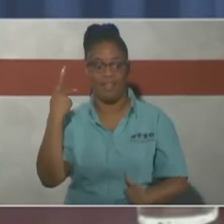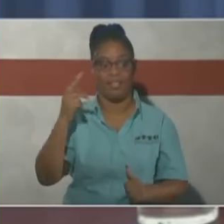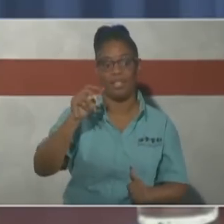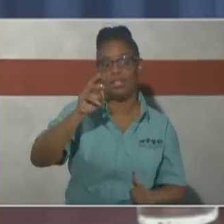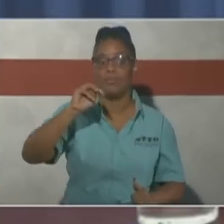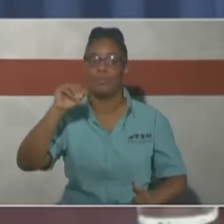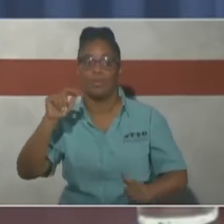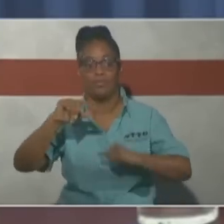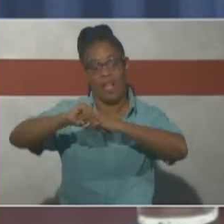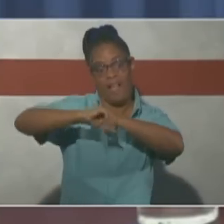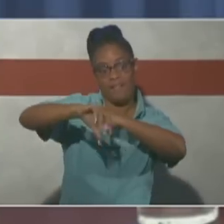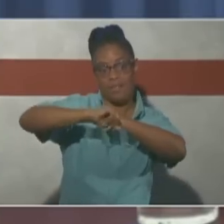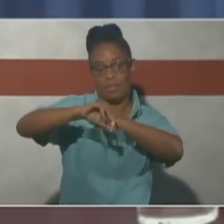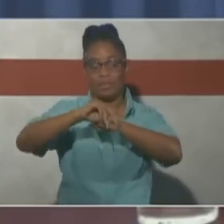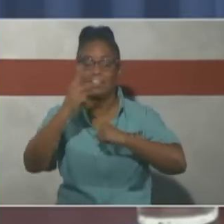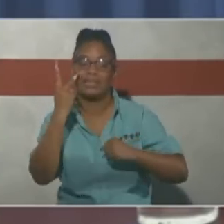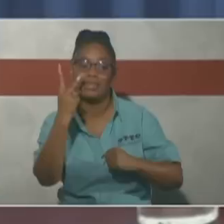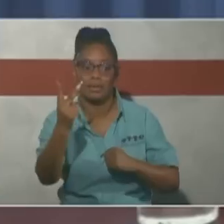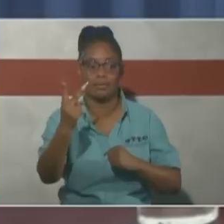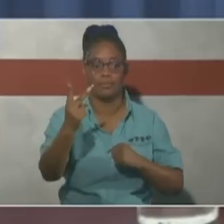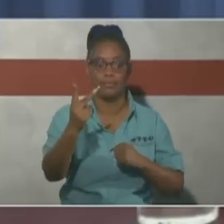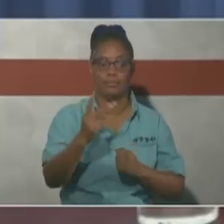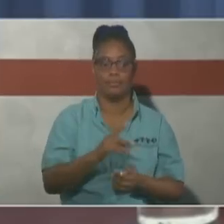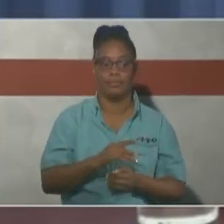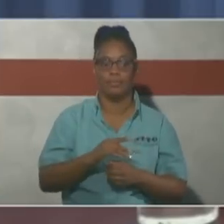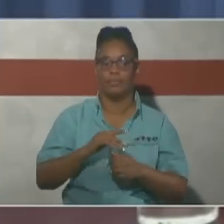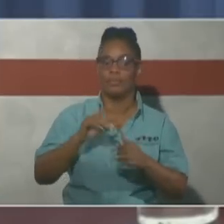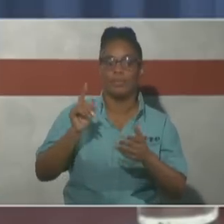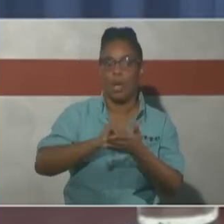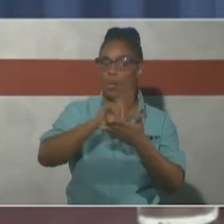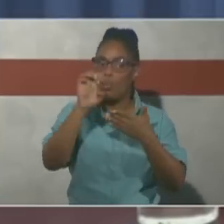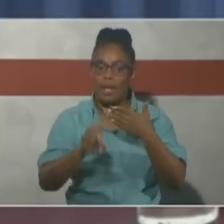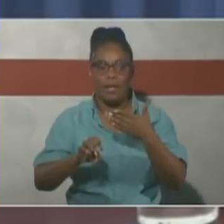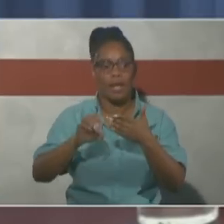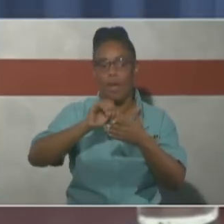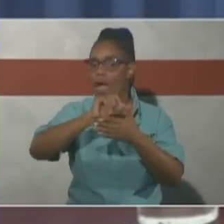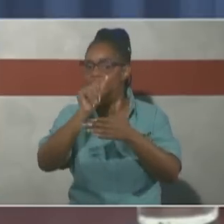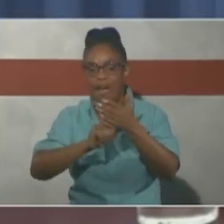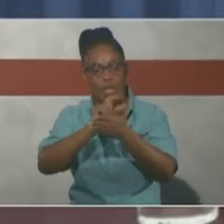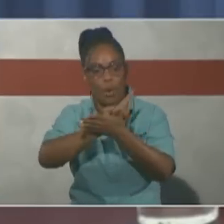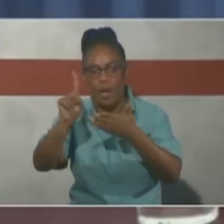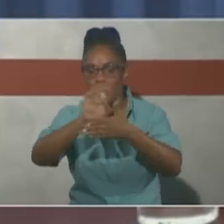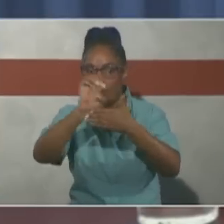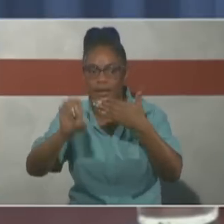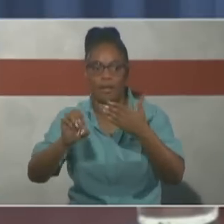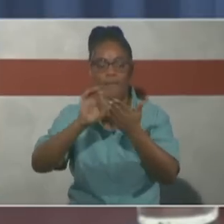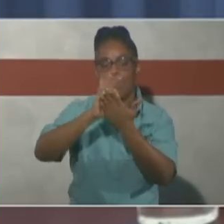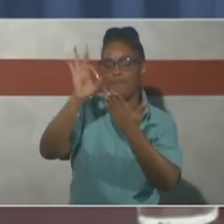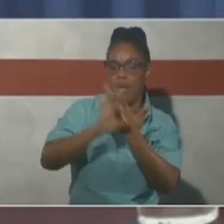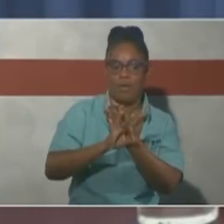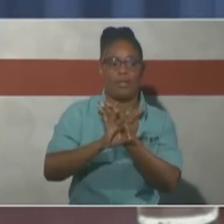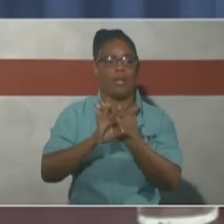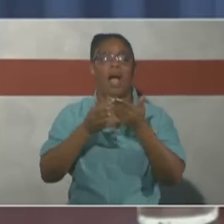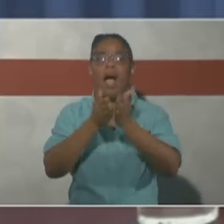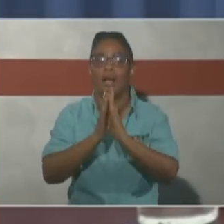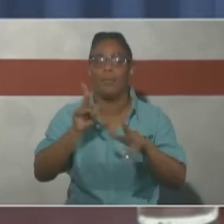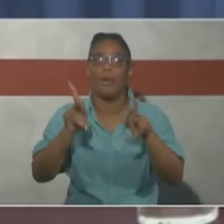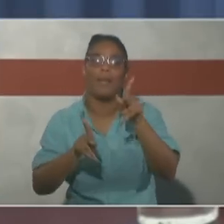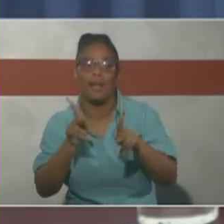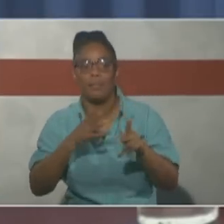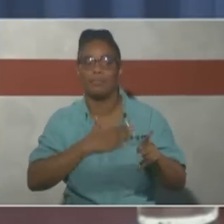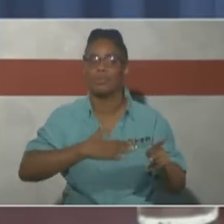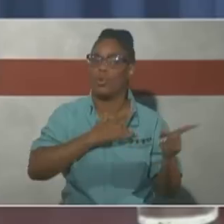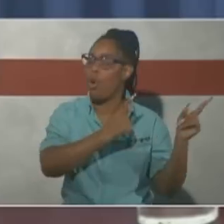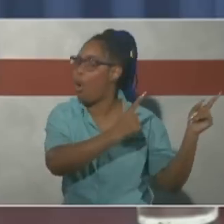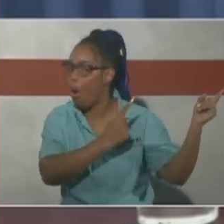in 2 days. And we are very grateful for that response. We will be back in the malls again, and we have advertised